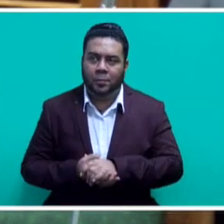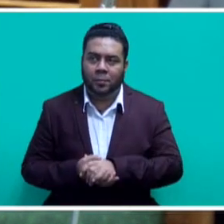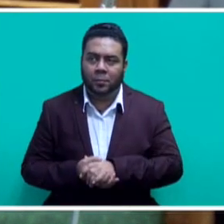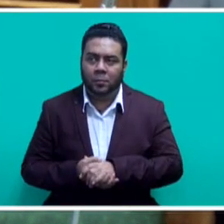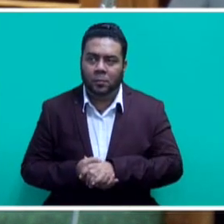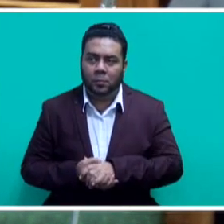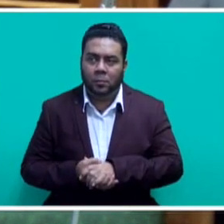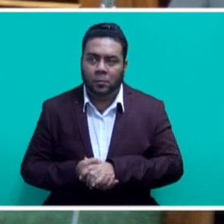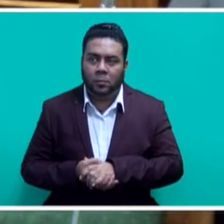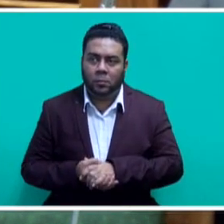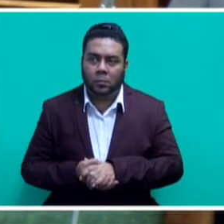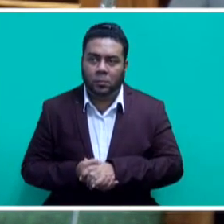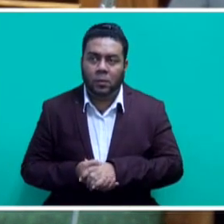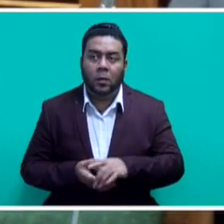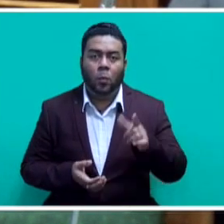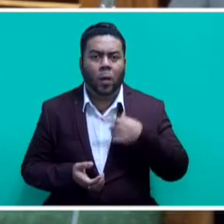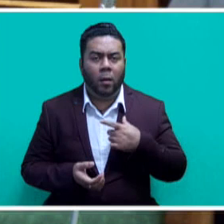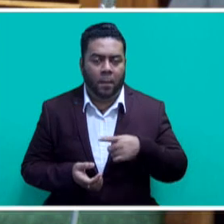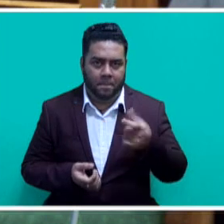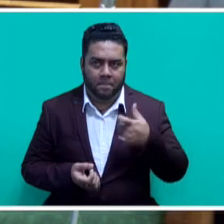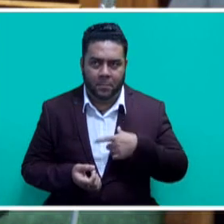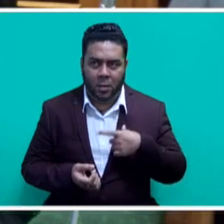immediately. Because